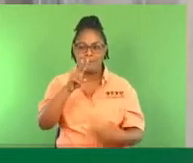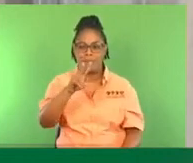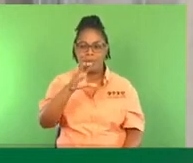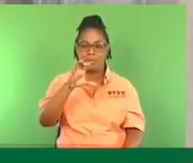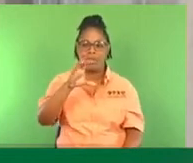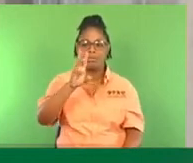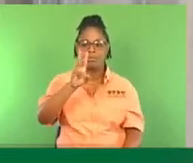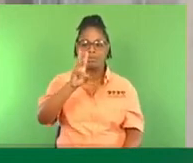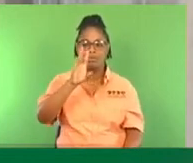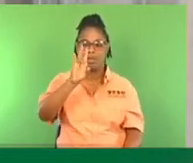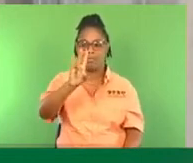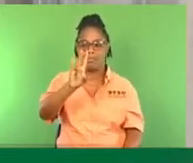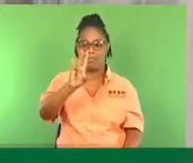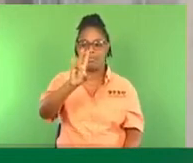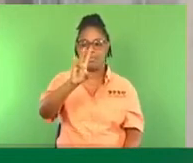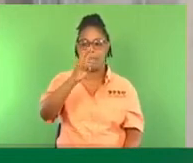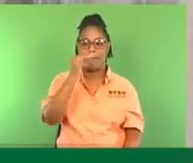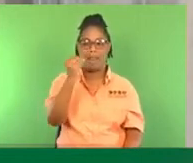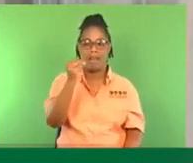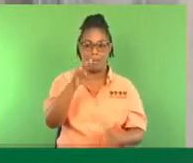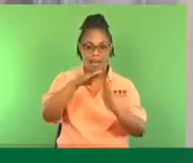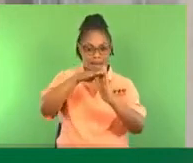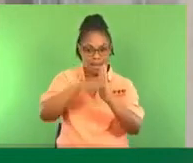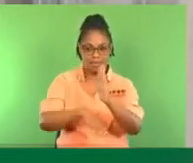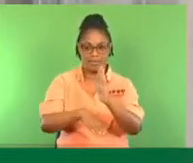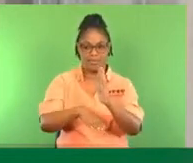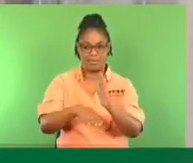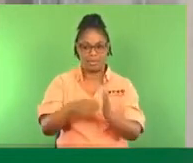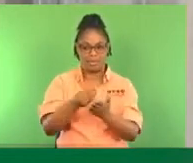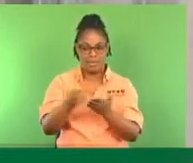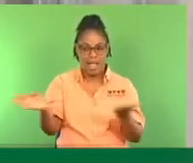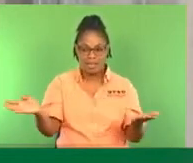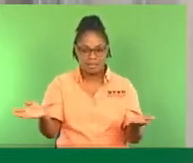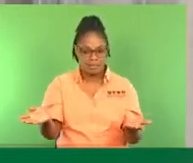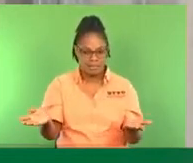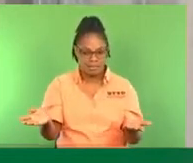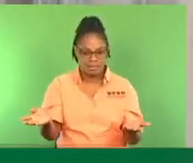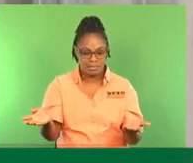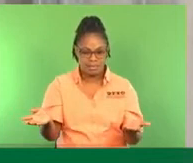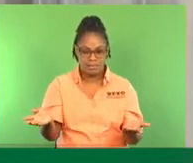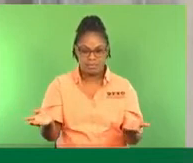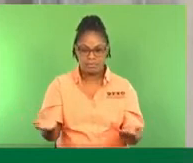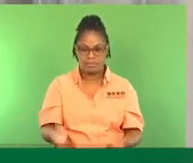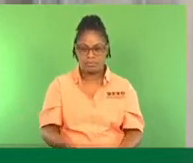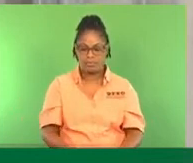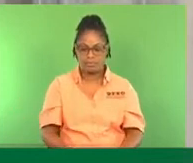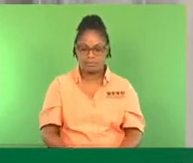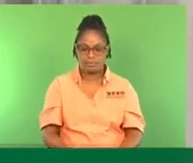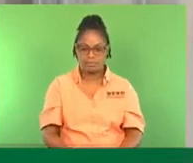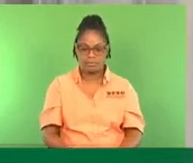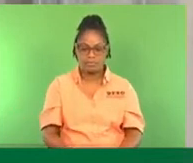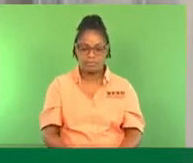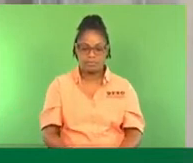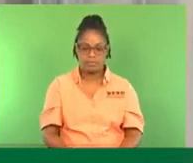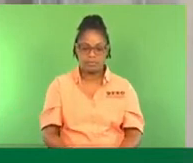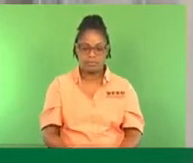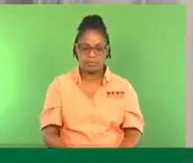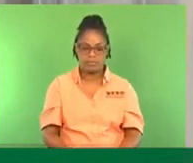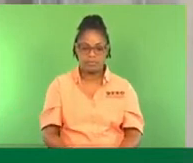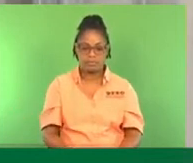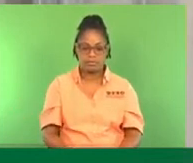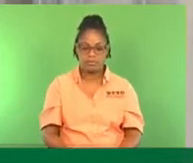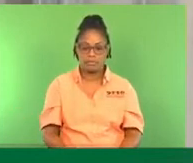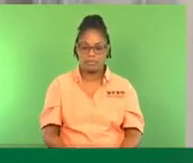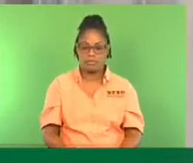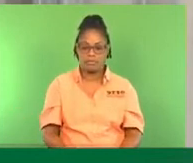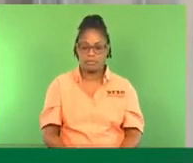267.4 million decrease in recurrent expenditure allocations to the regional health authorities, specifically to the Northwest